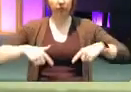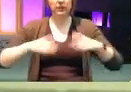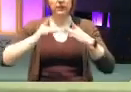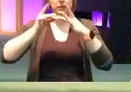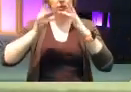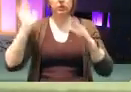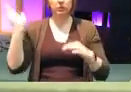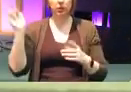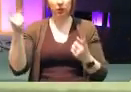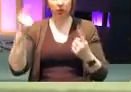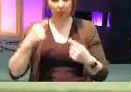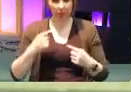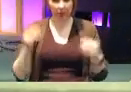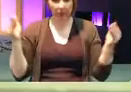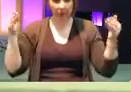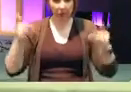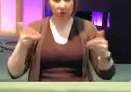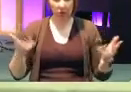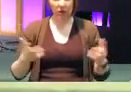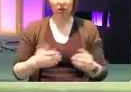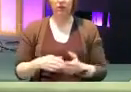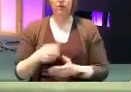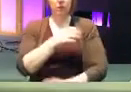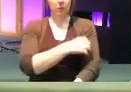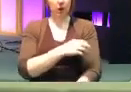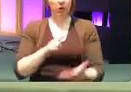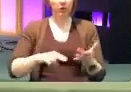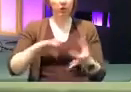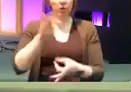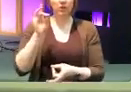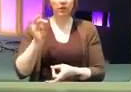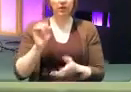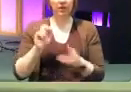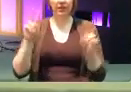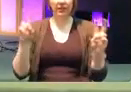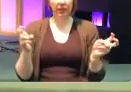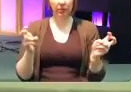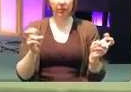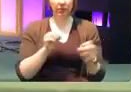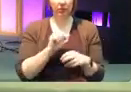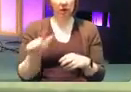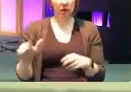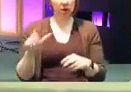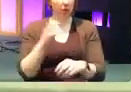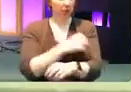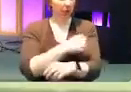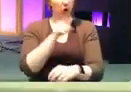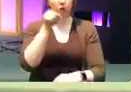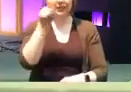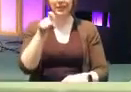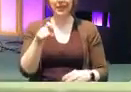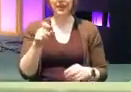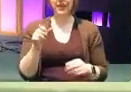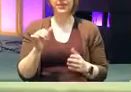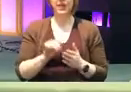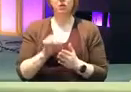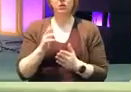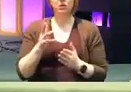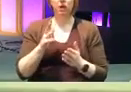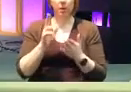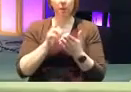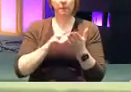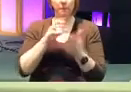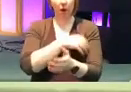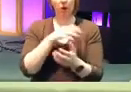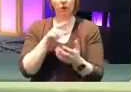come, and the focus was on the power of the Holy Spirit. The theme for that year was All the Power You Need, and it was on the power of the Holy Spirit,